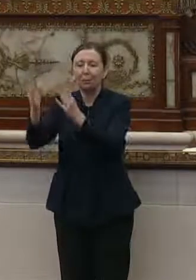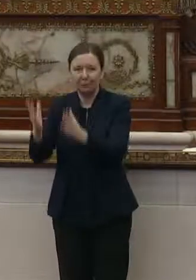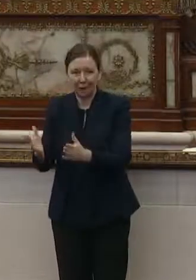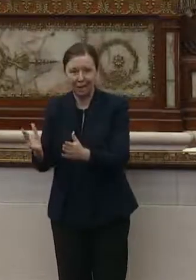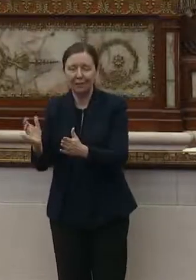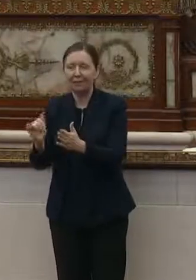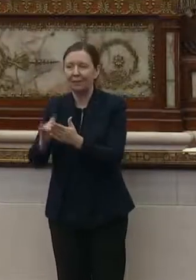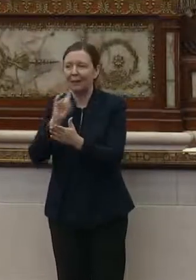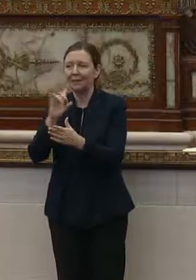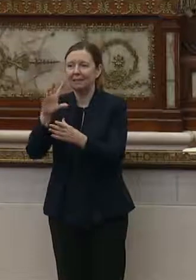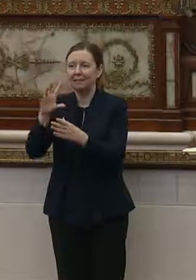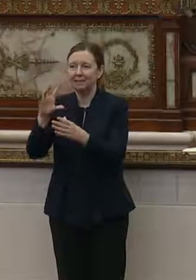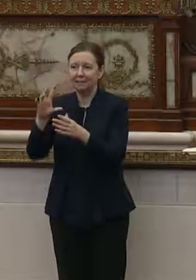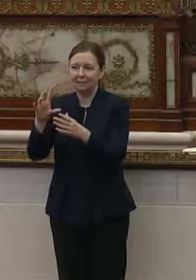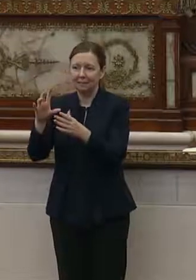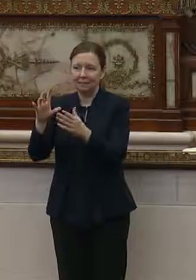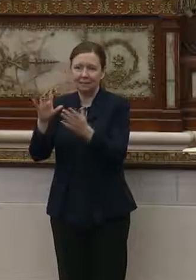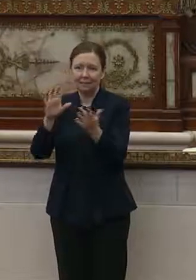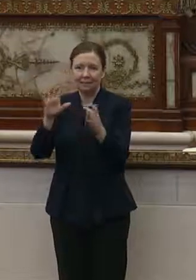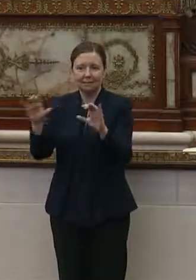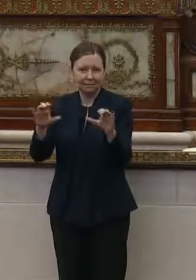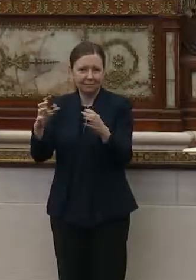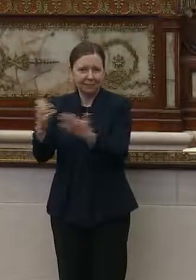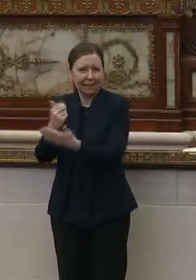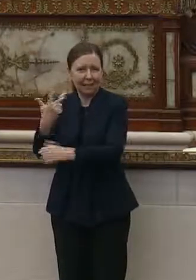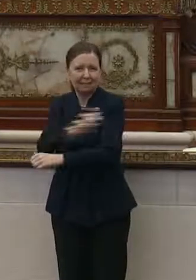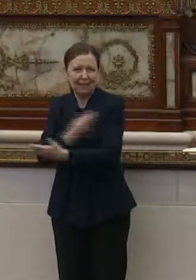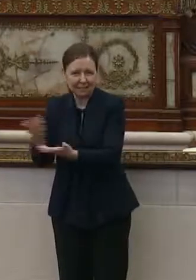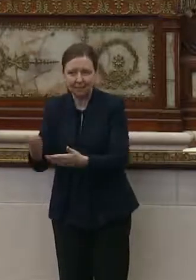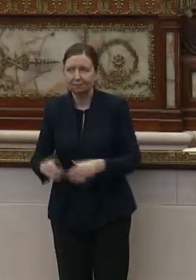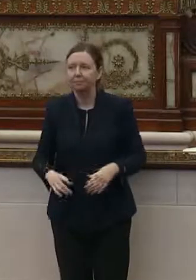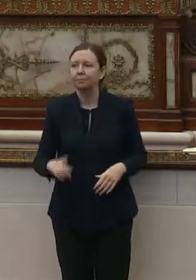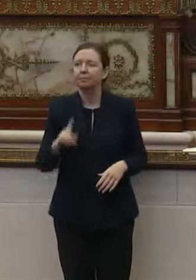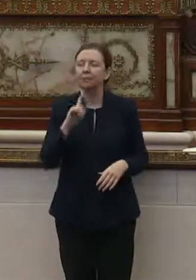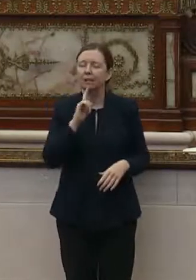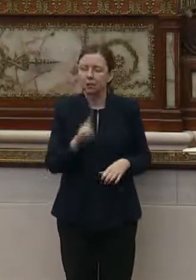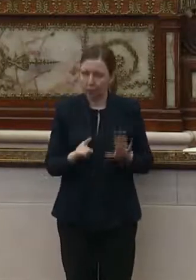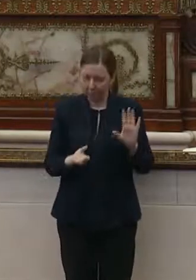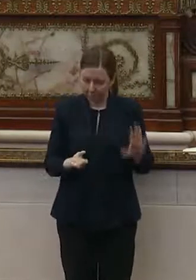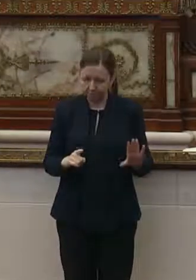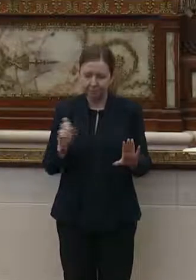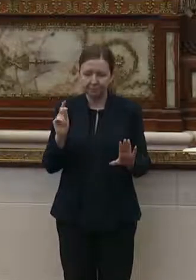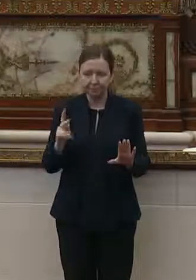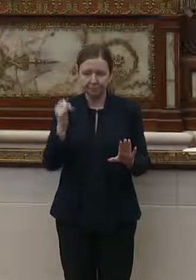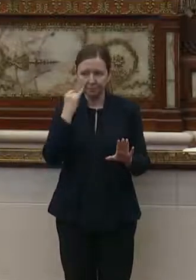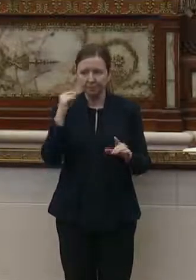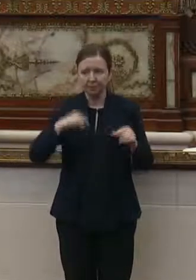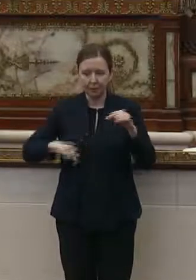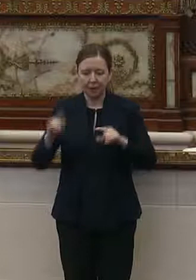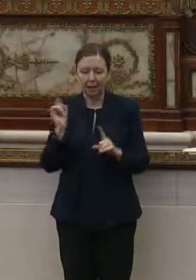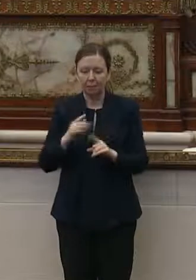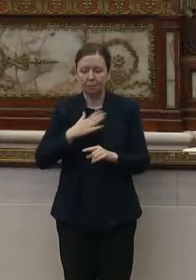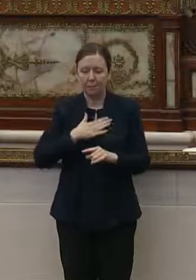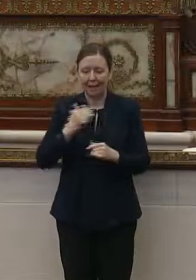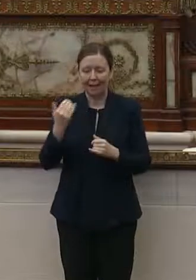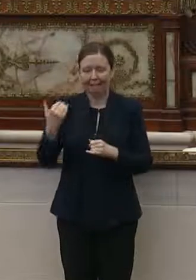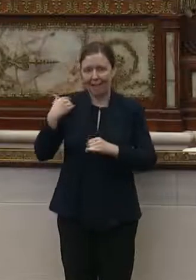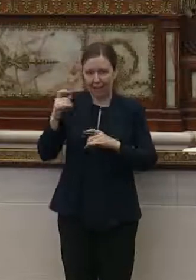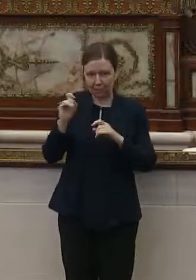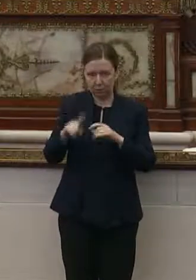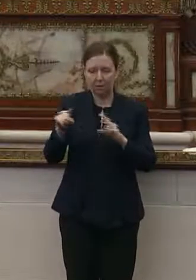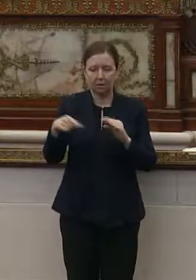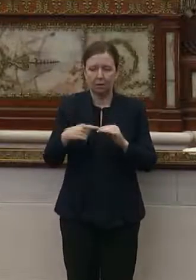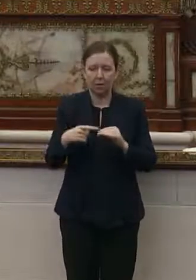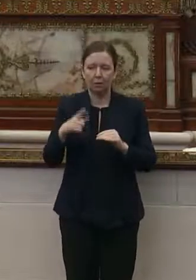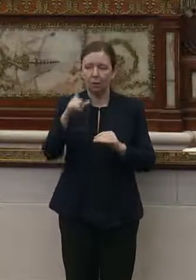is essentially vouching for the vaccine. Sure. Well, I wanted to, if you could just go back to my last questions